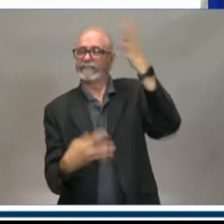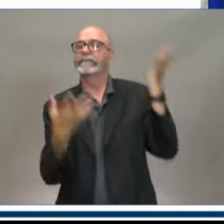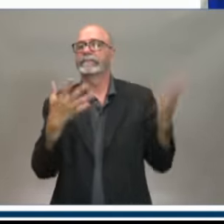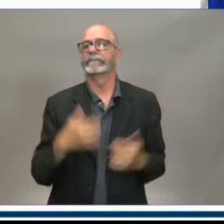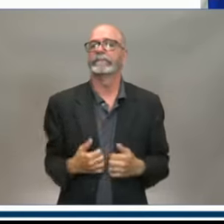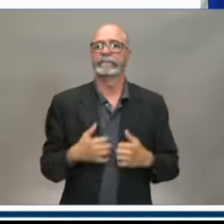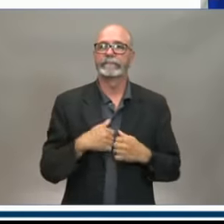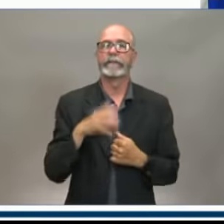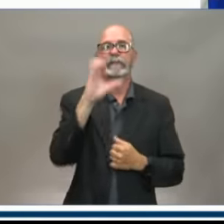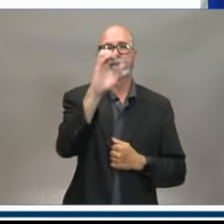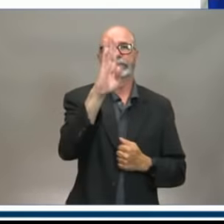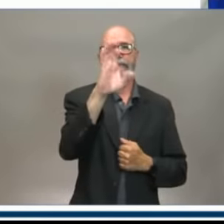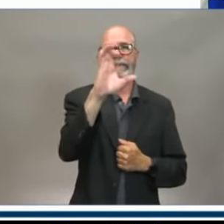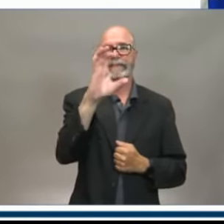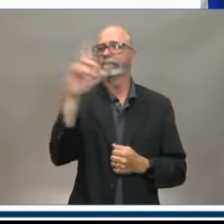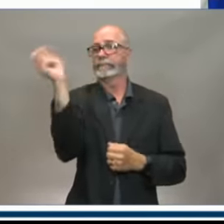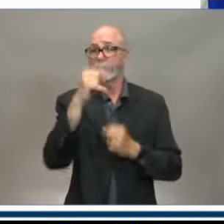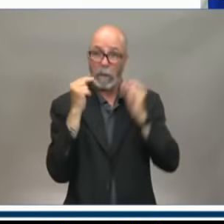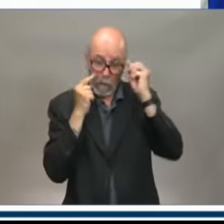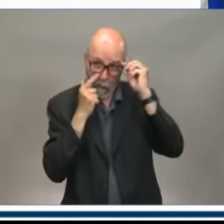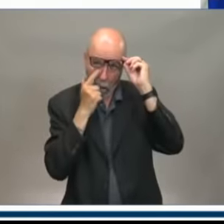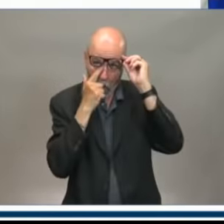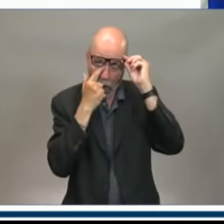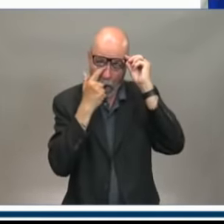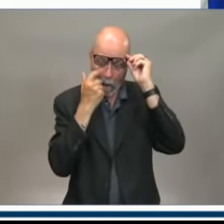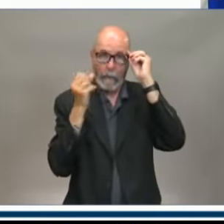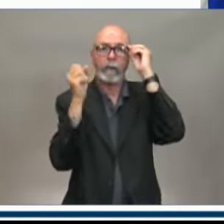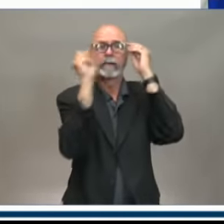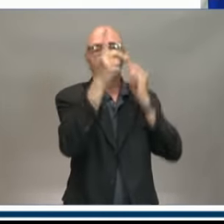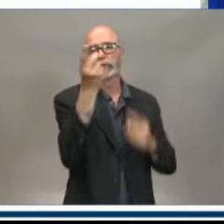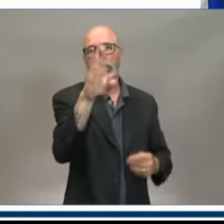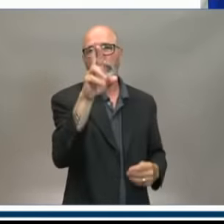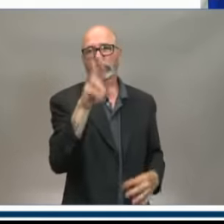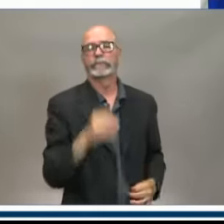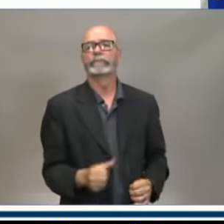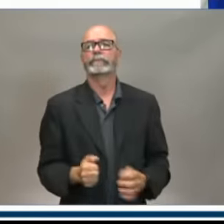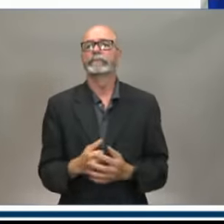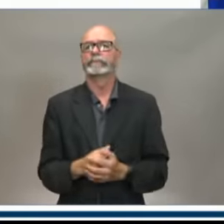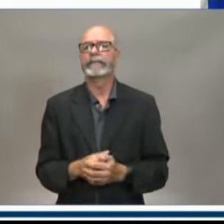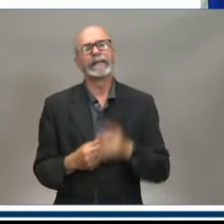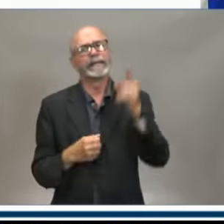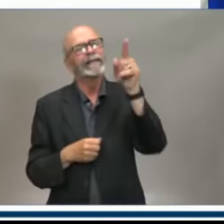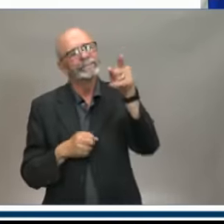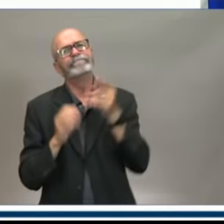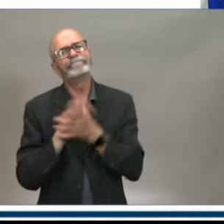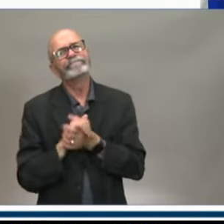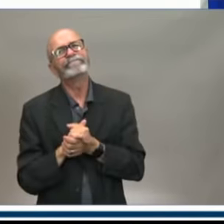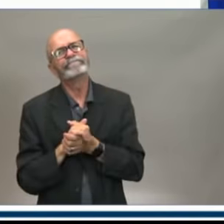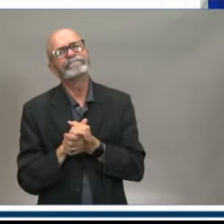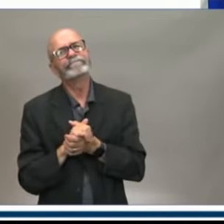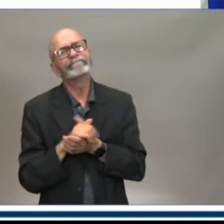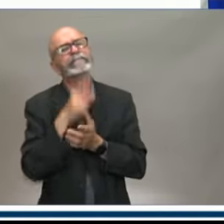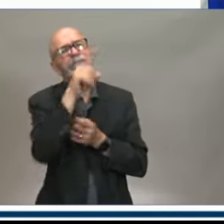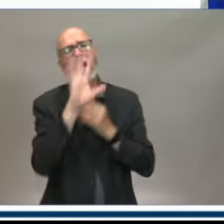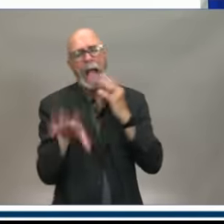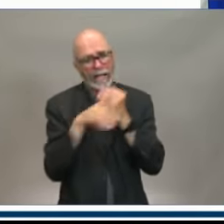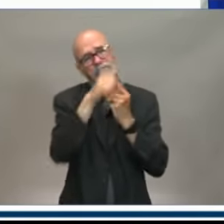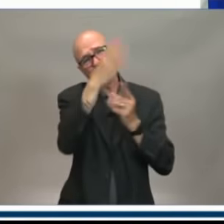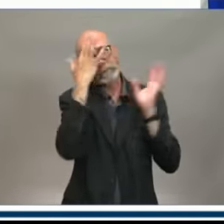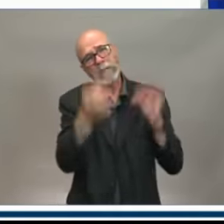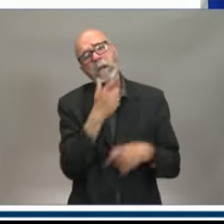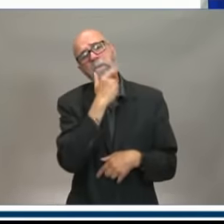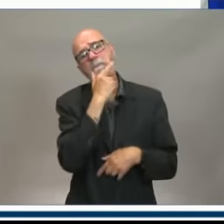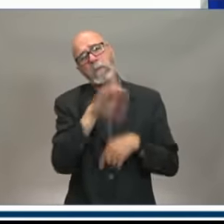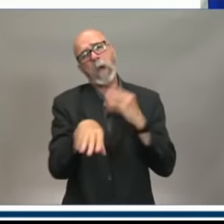Thanks. Dr. Strang, to what degree was the decision to expand this list of symptoms that would qualify for testing